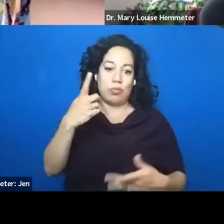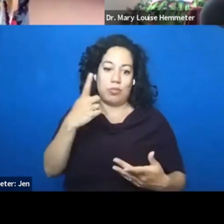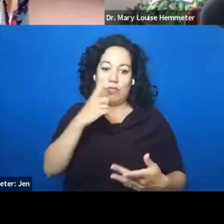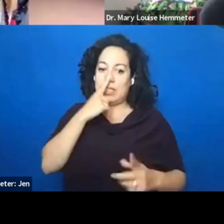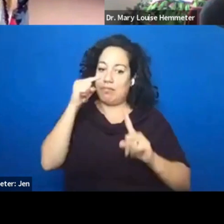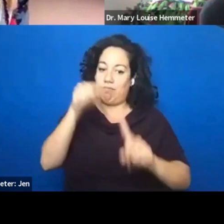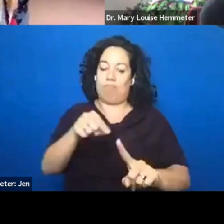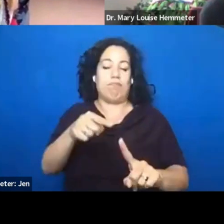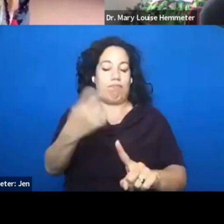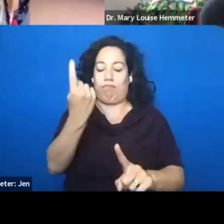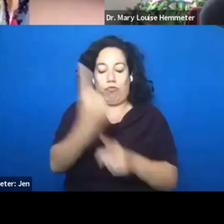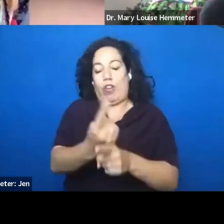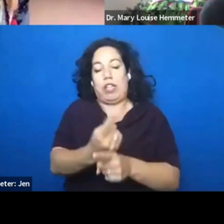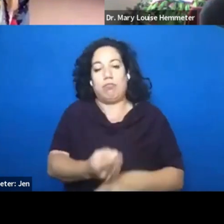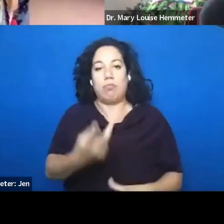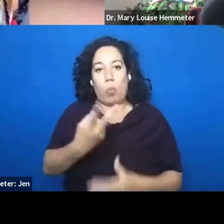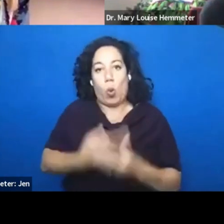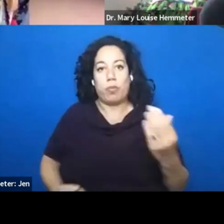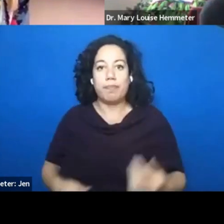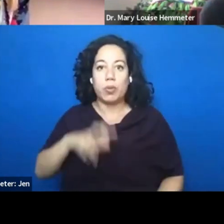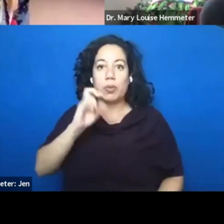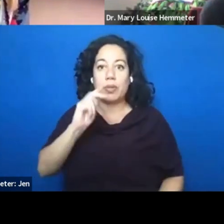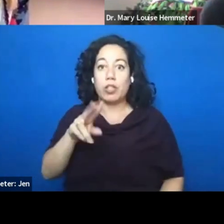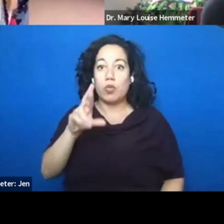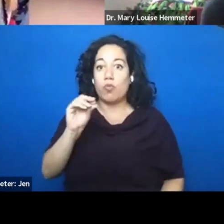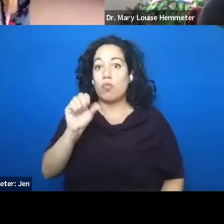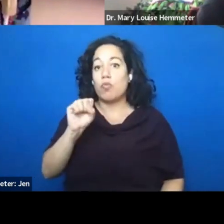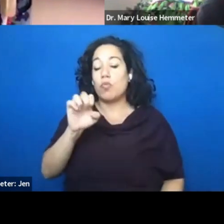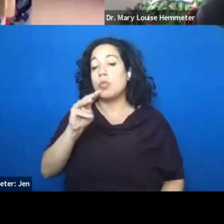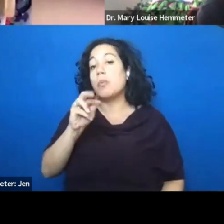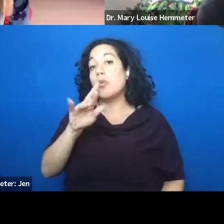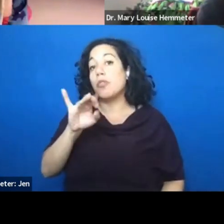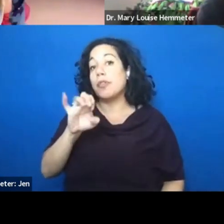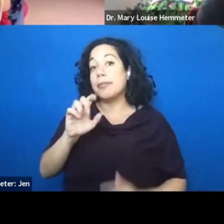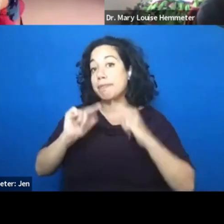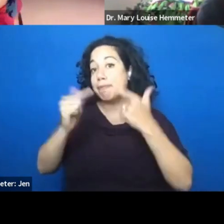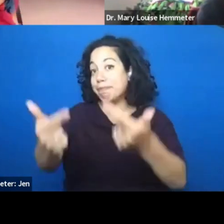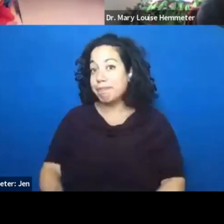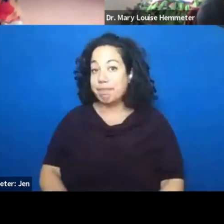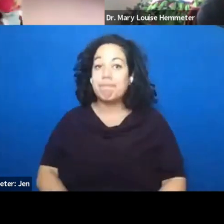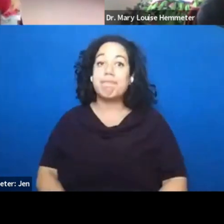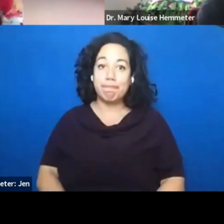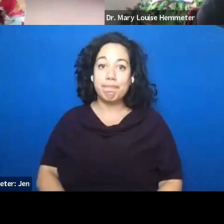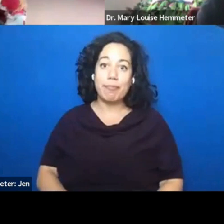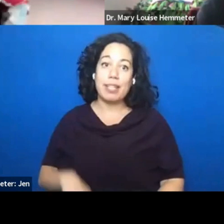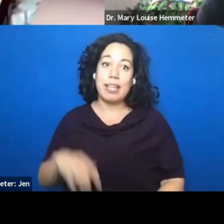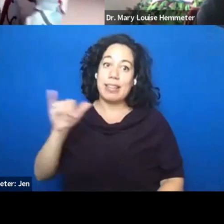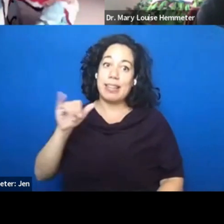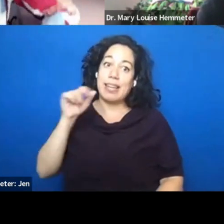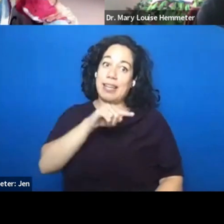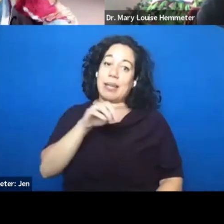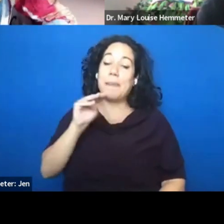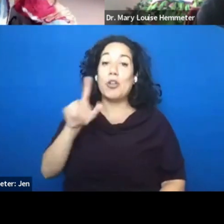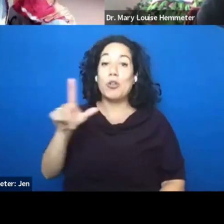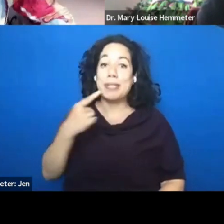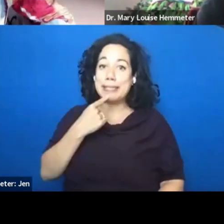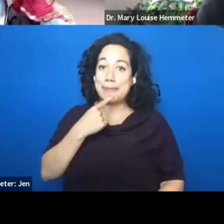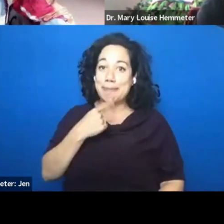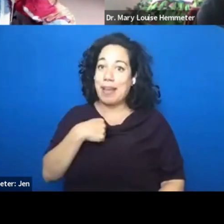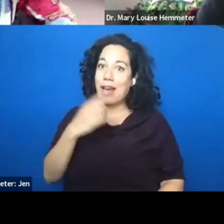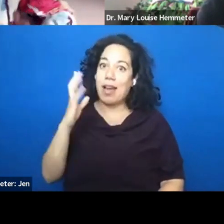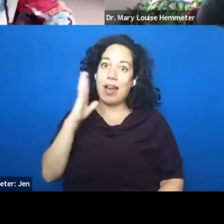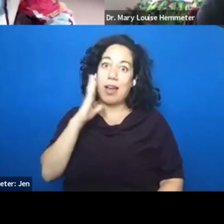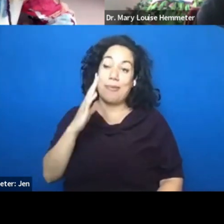on both of them. Let's go over to Rosemarie. Well, like Mary Louise said, I would love to have quite a few,